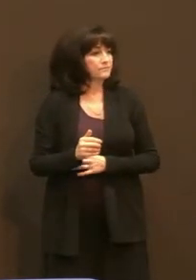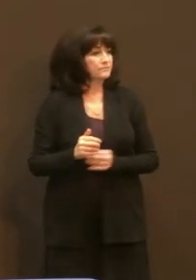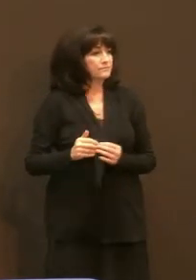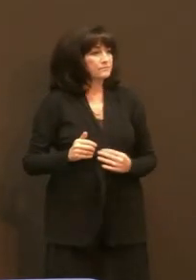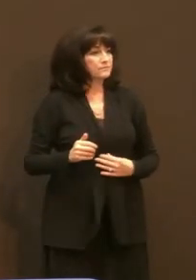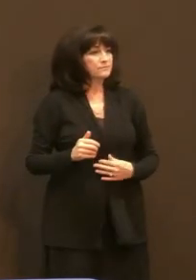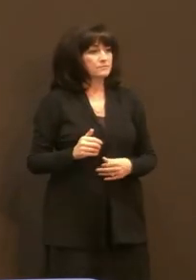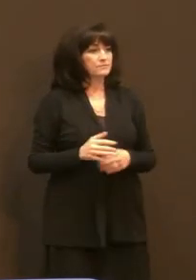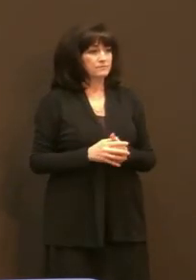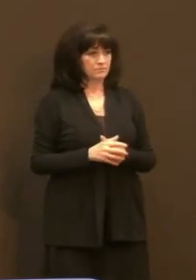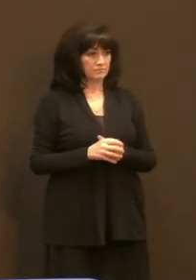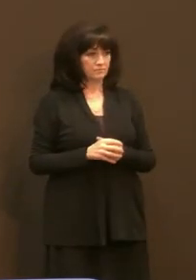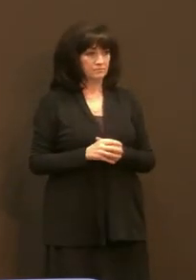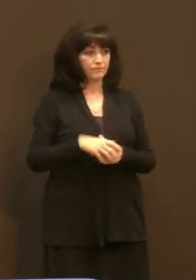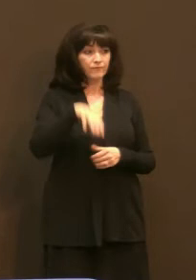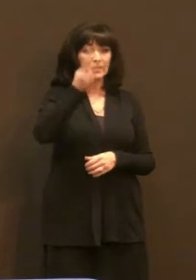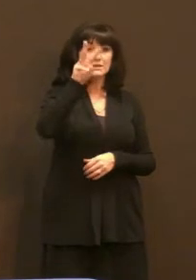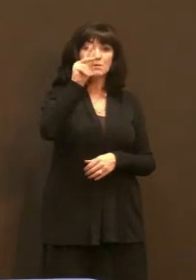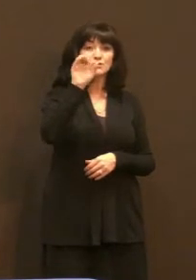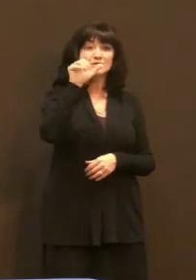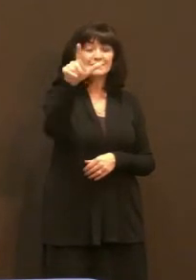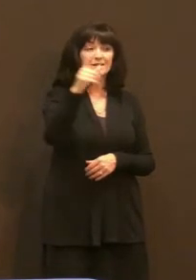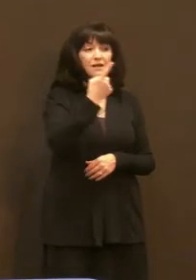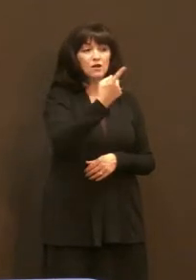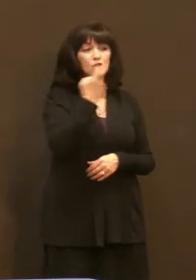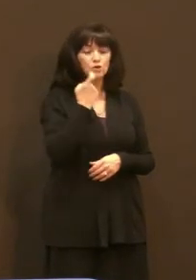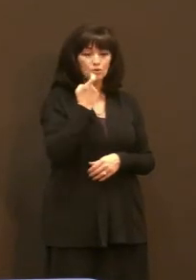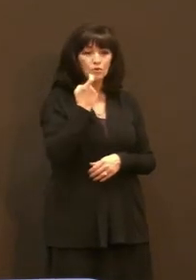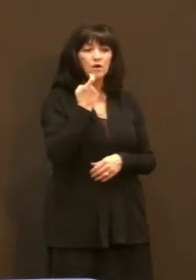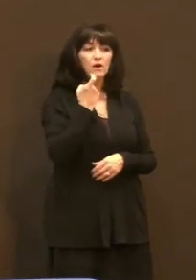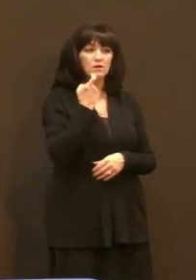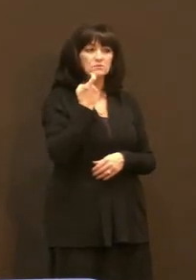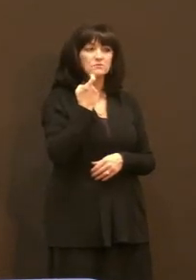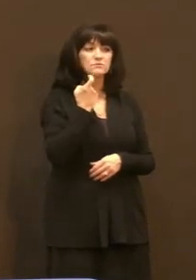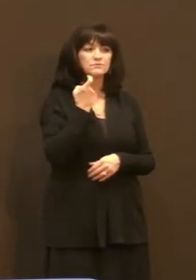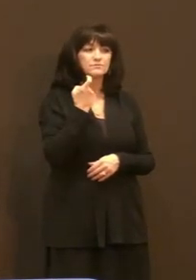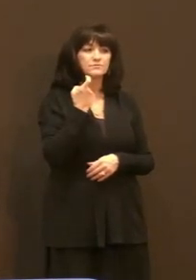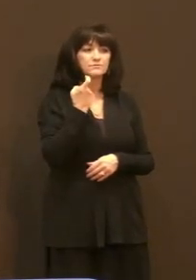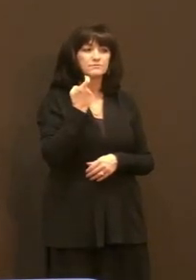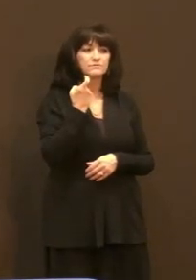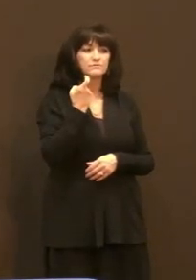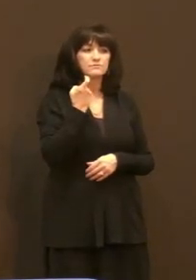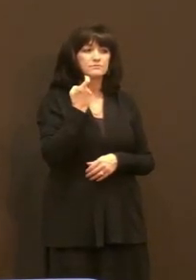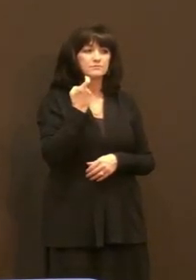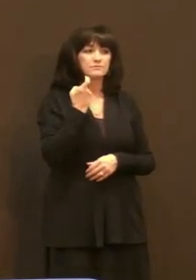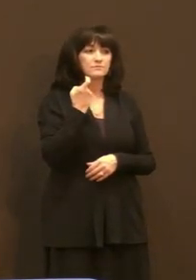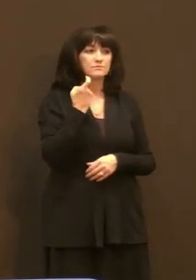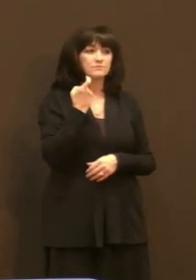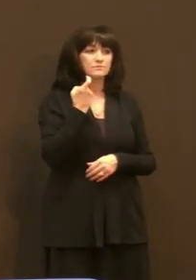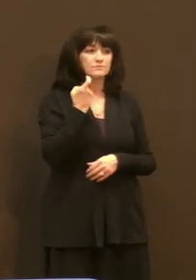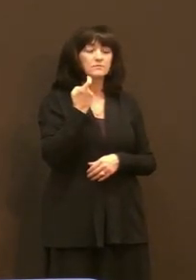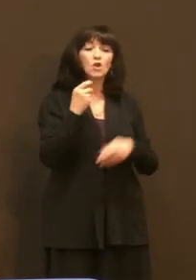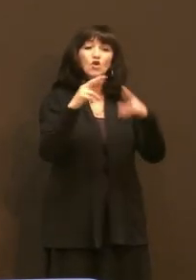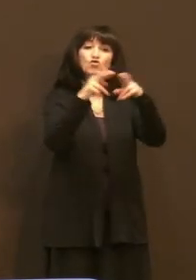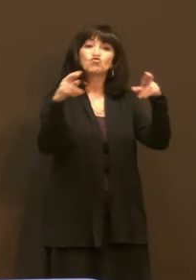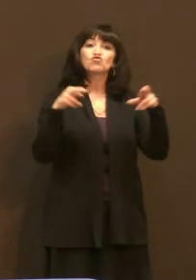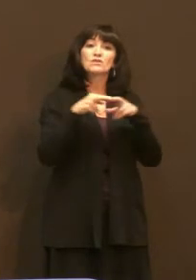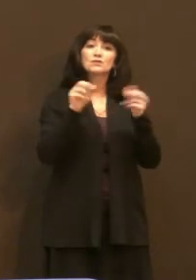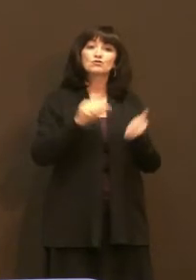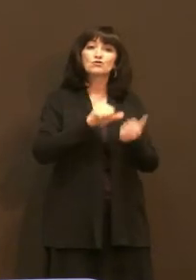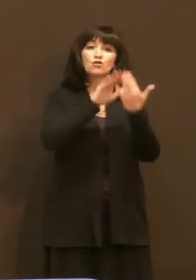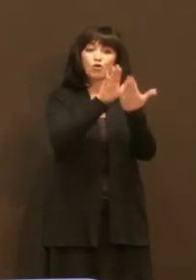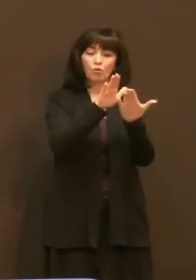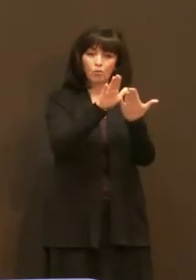Amy Cherry at WDEL says, with news of yesterday's regional approach to reopening states, do you feel that your target expiration of the state